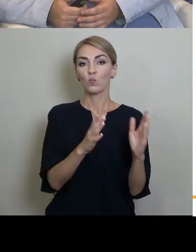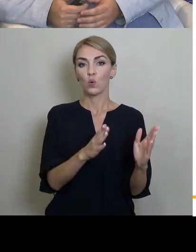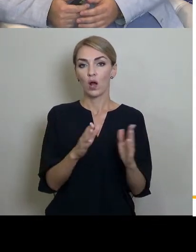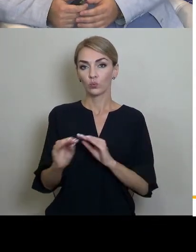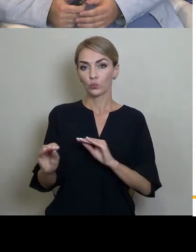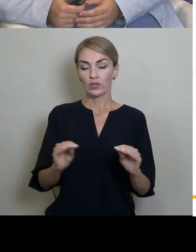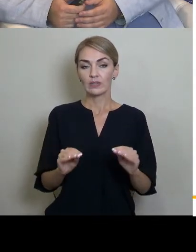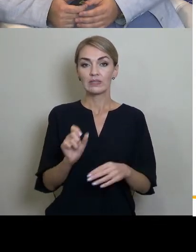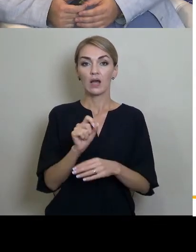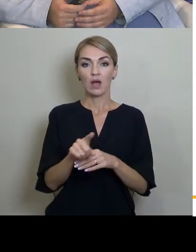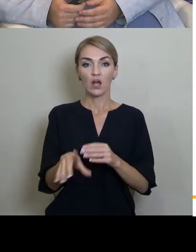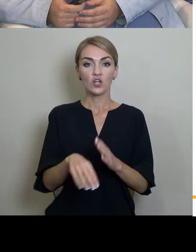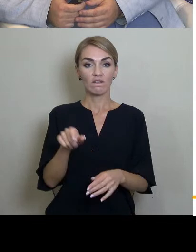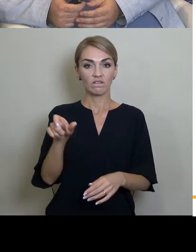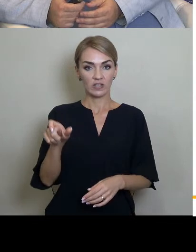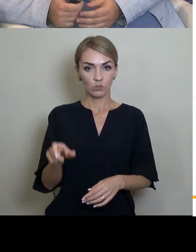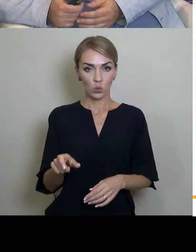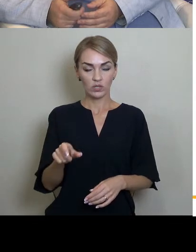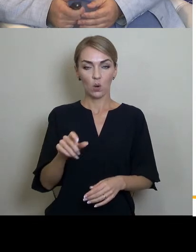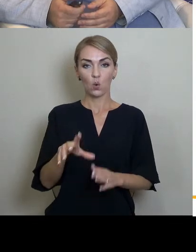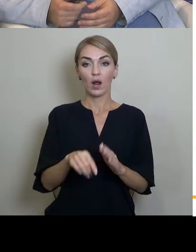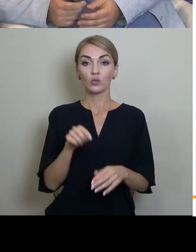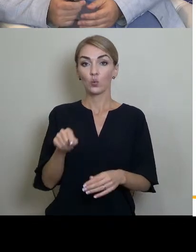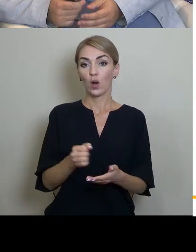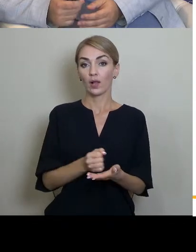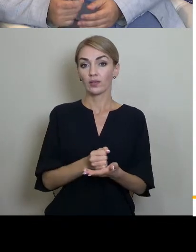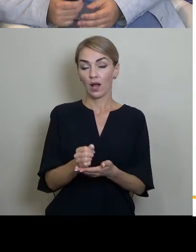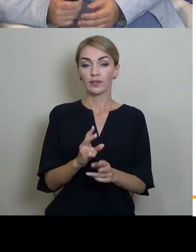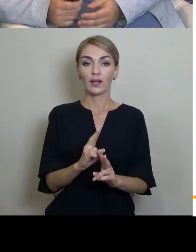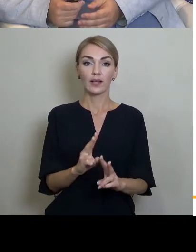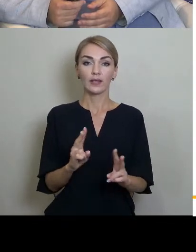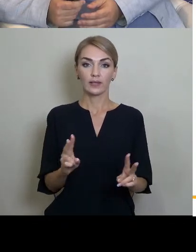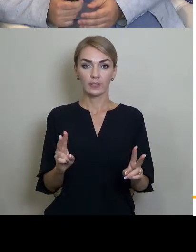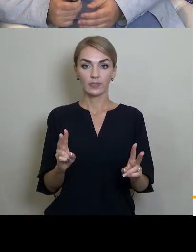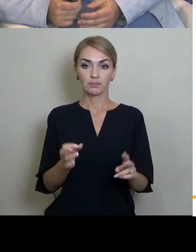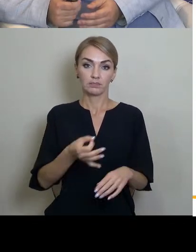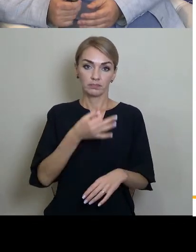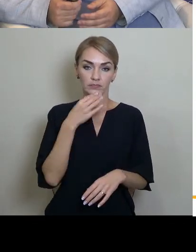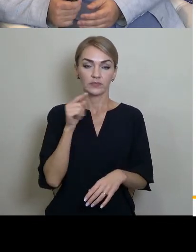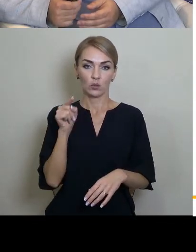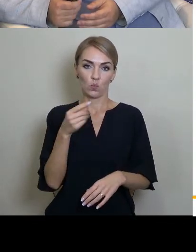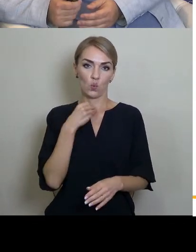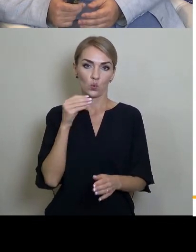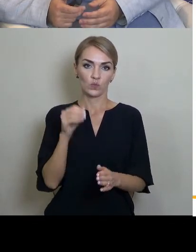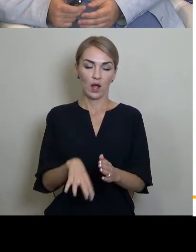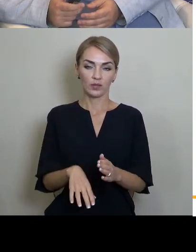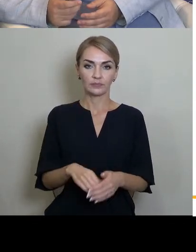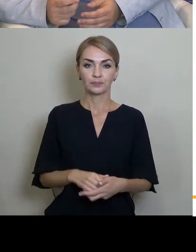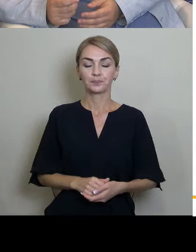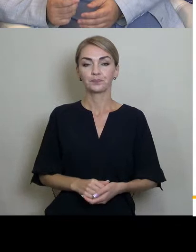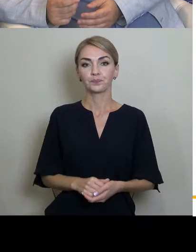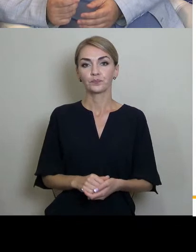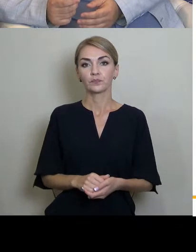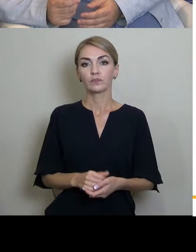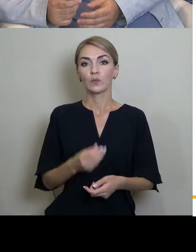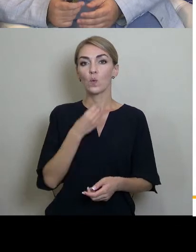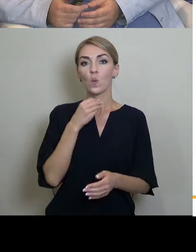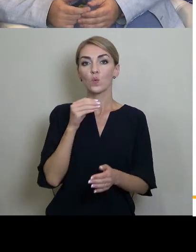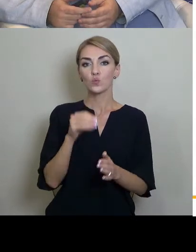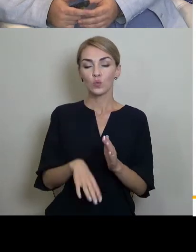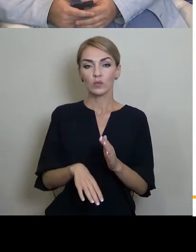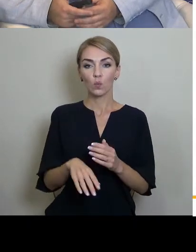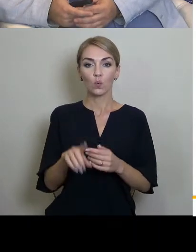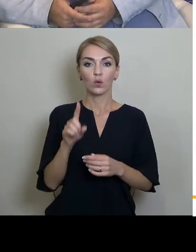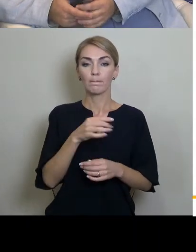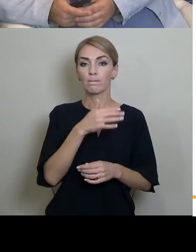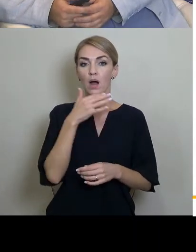the names of the nominees by the political parties and those self-nominated candidates, and then the electors are voting for